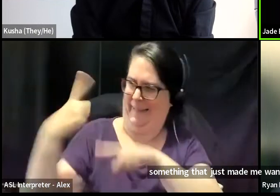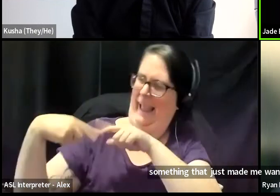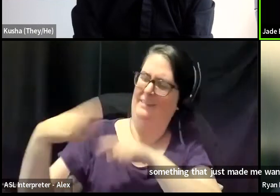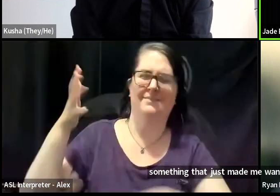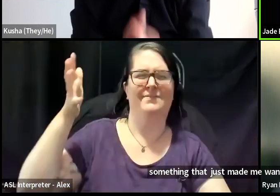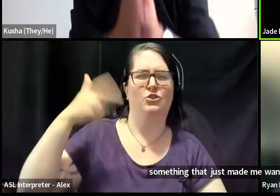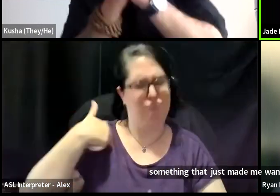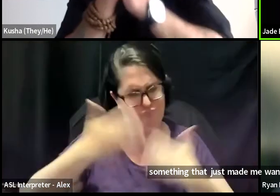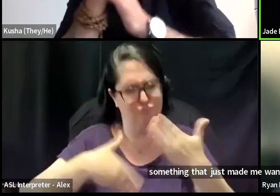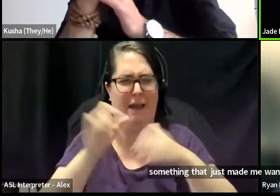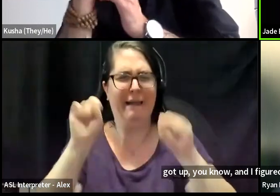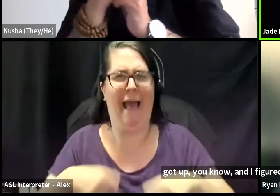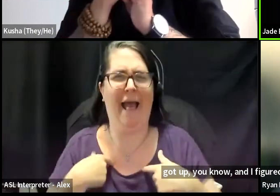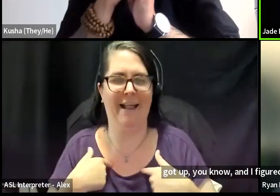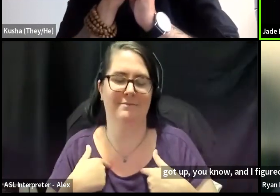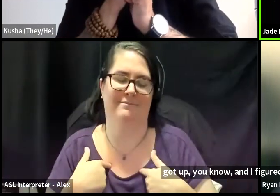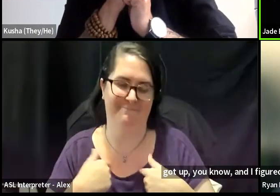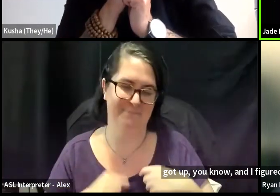of